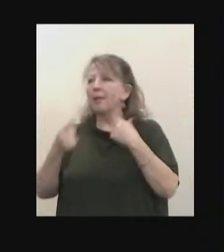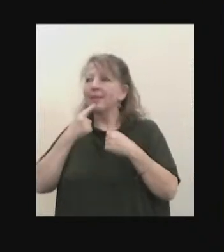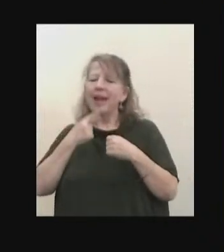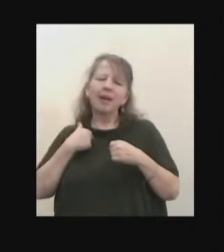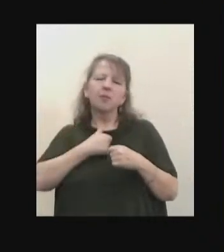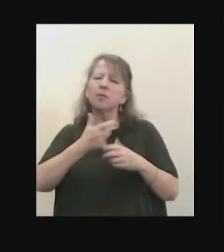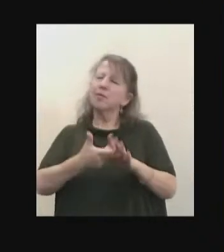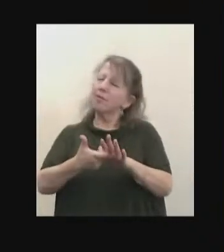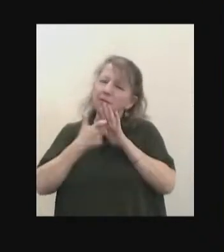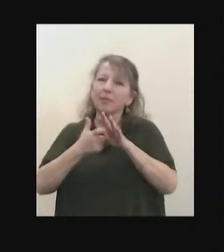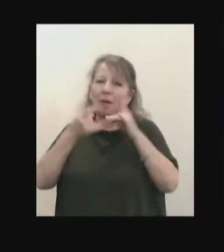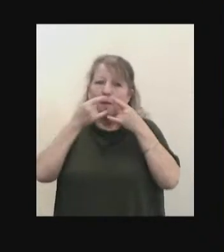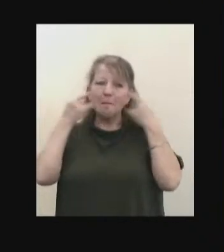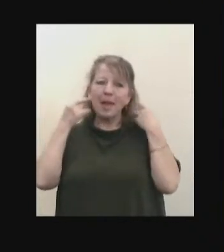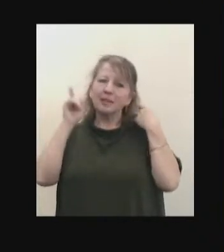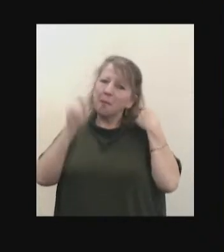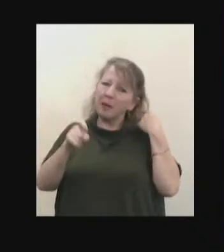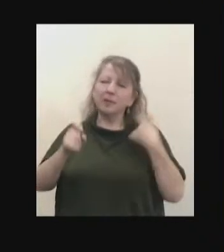masks.